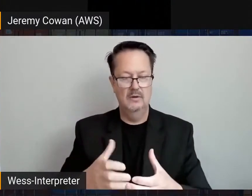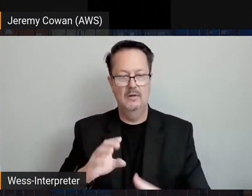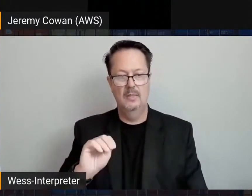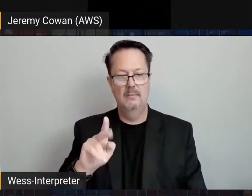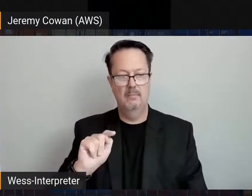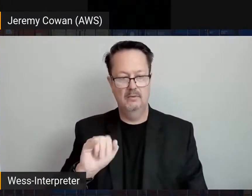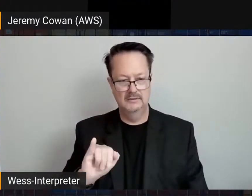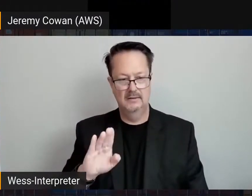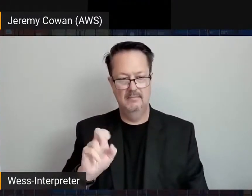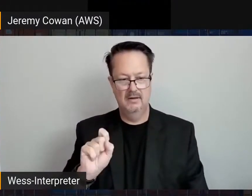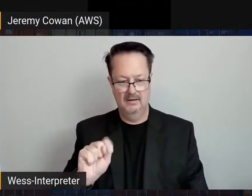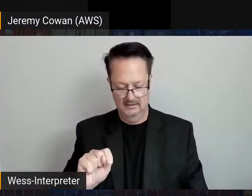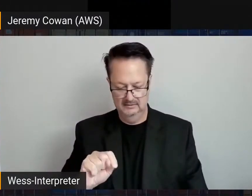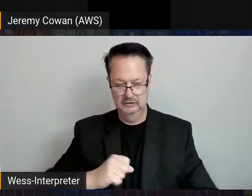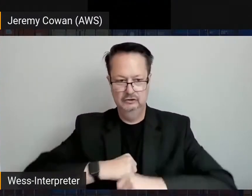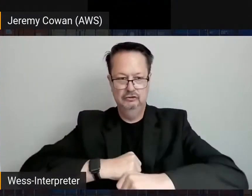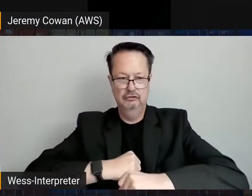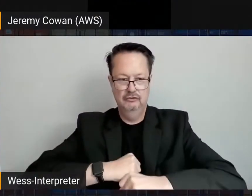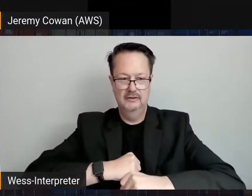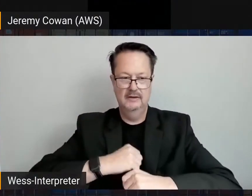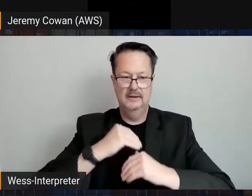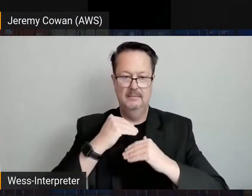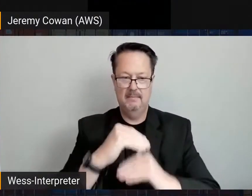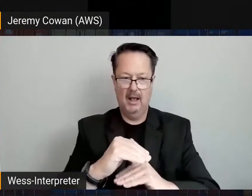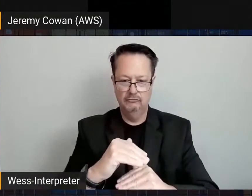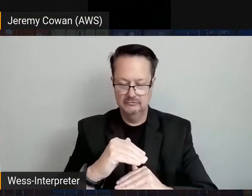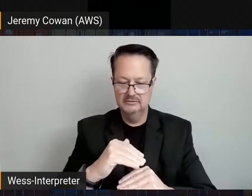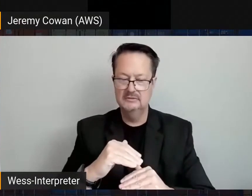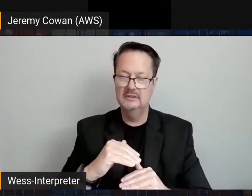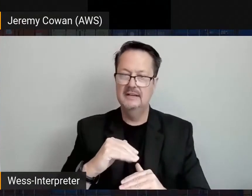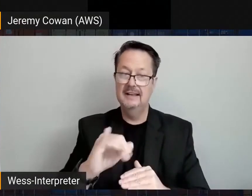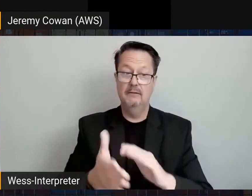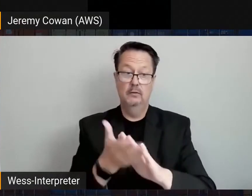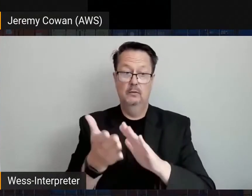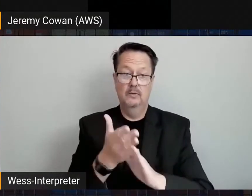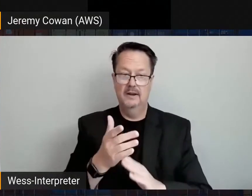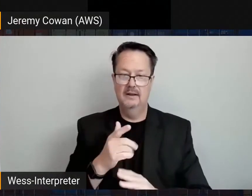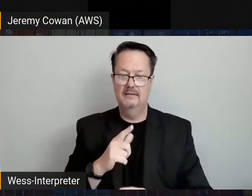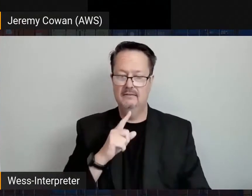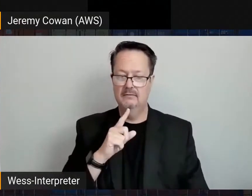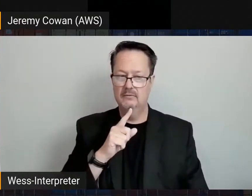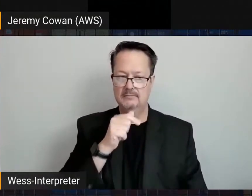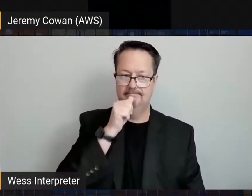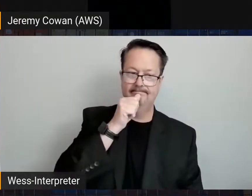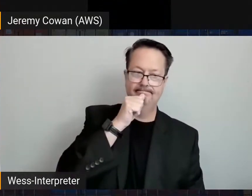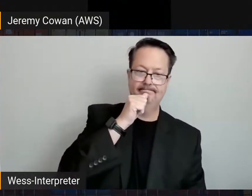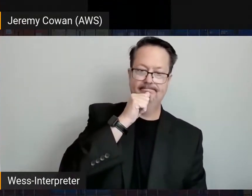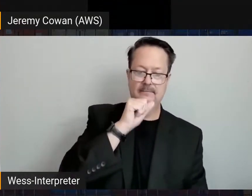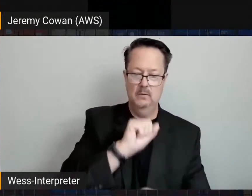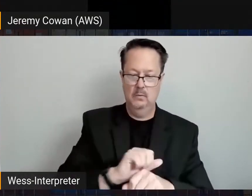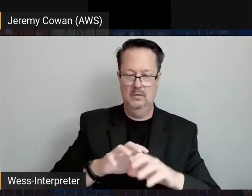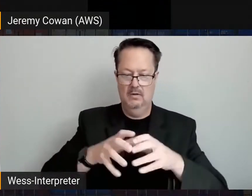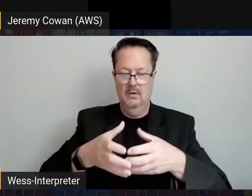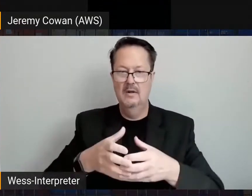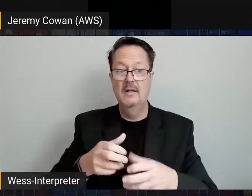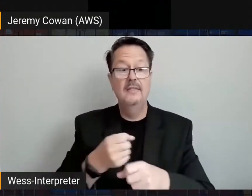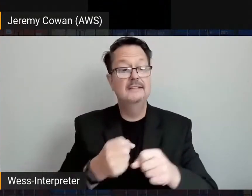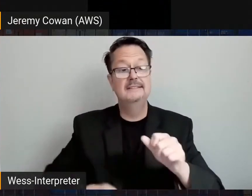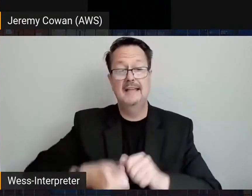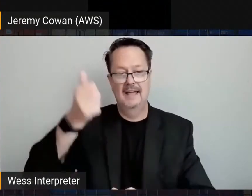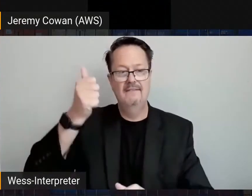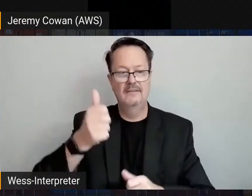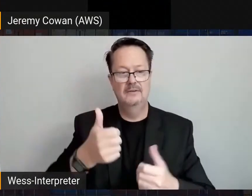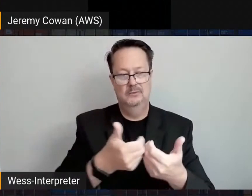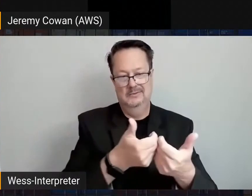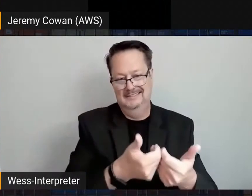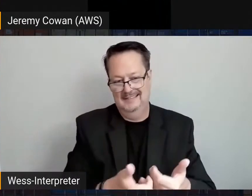is the edge of the cluster. So if you're running very sensitive workloads, you should always, the safest option is always to run in a